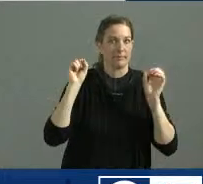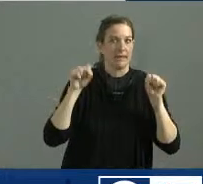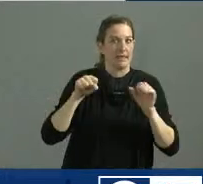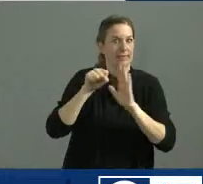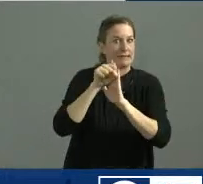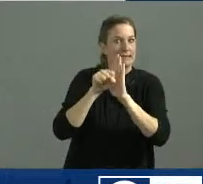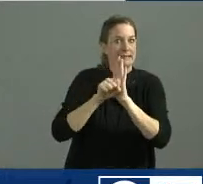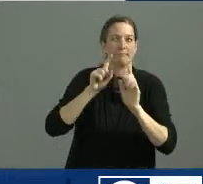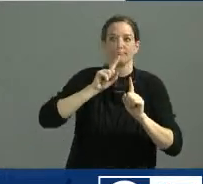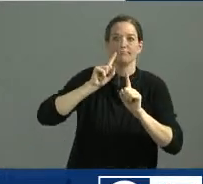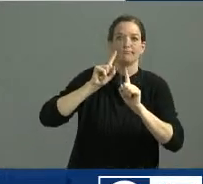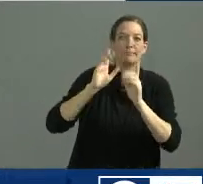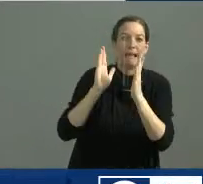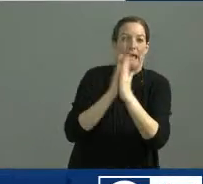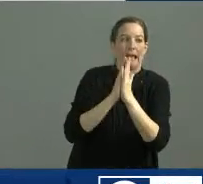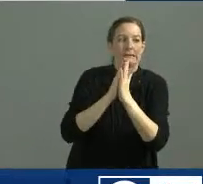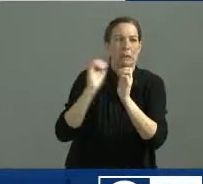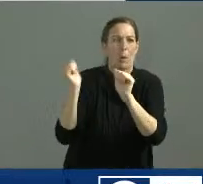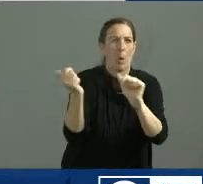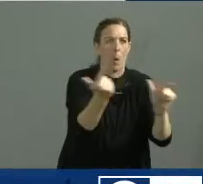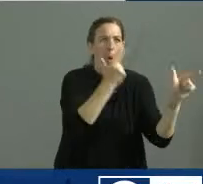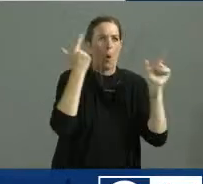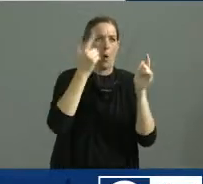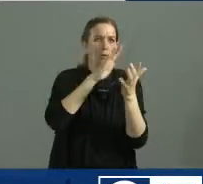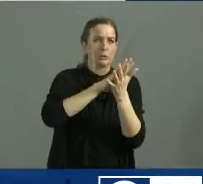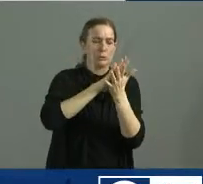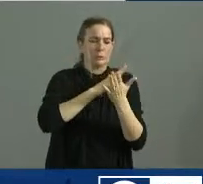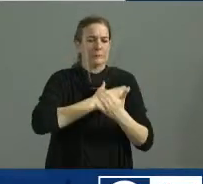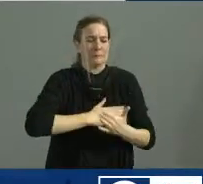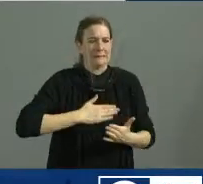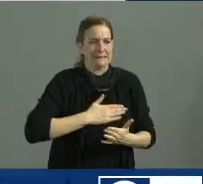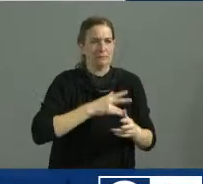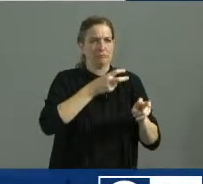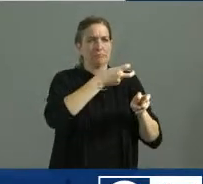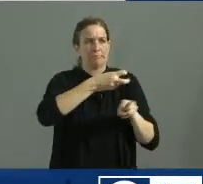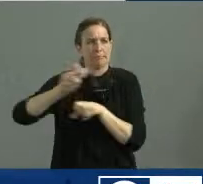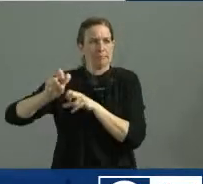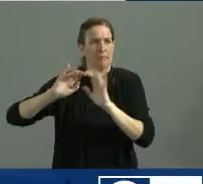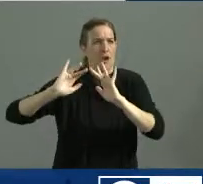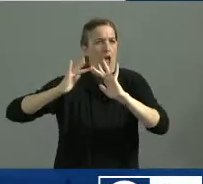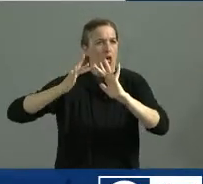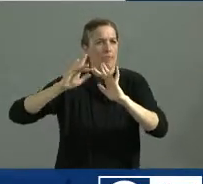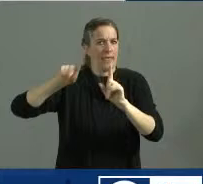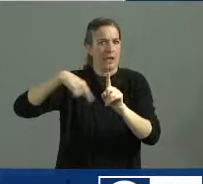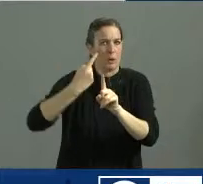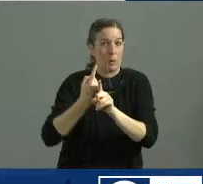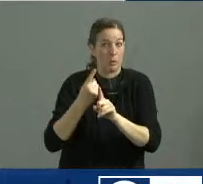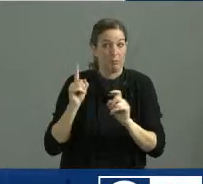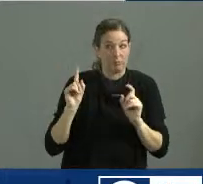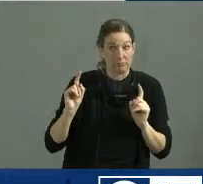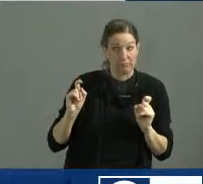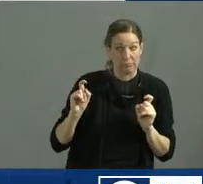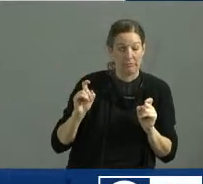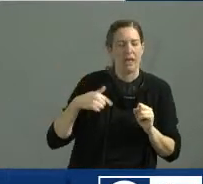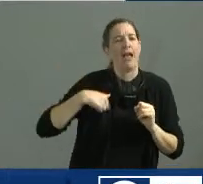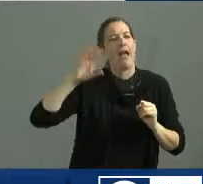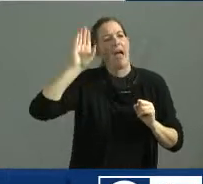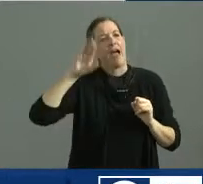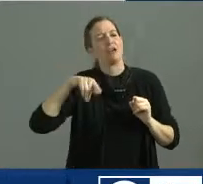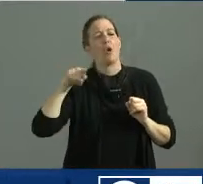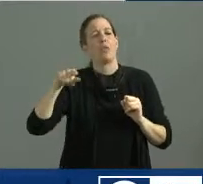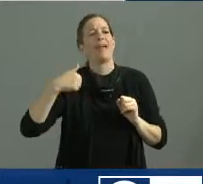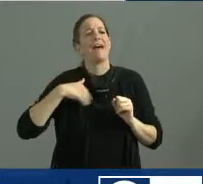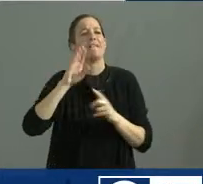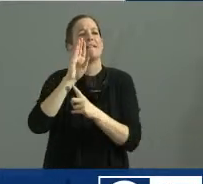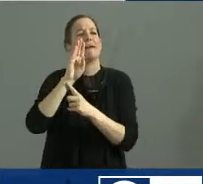go virtual only at this point? I know the benchmarks are not requirements. Should they all go virtual? What's the best path right now